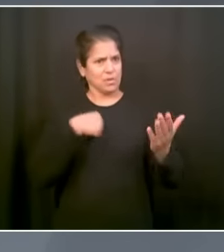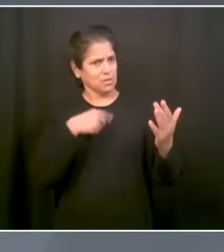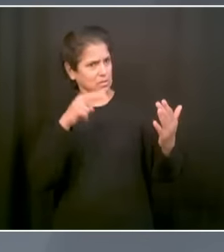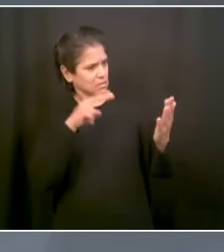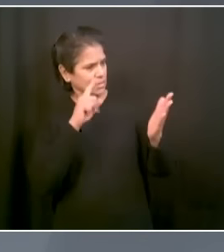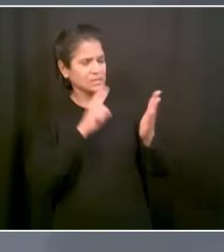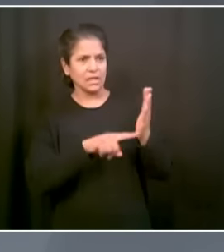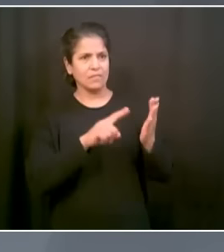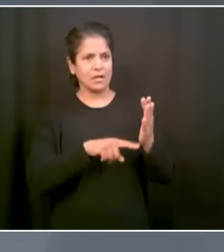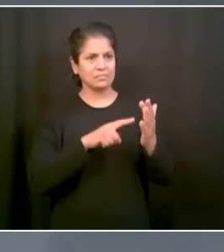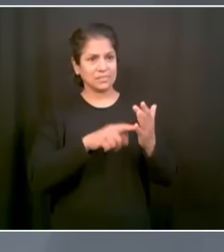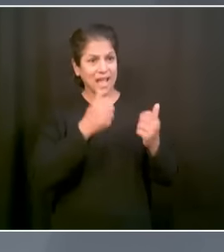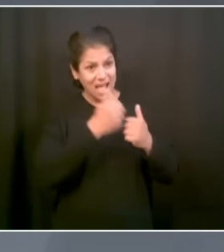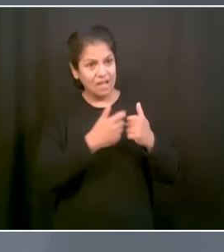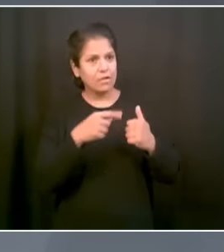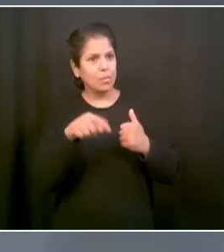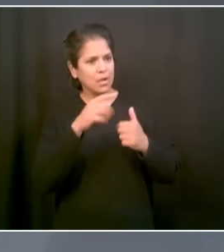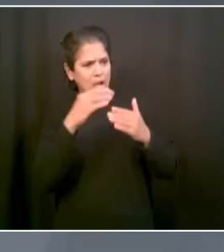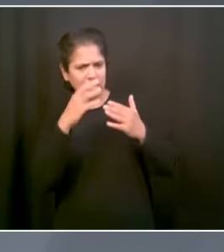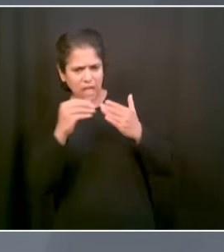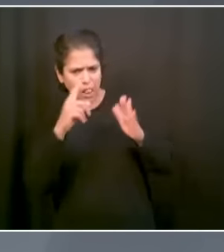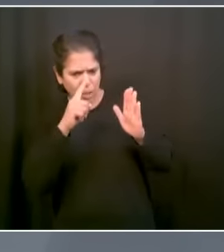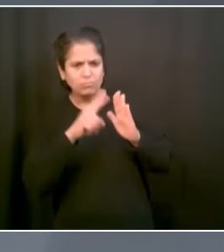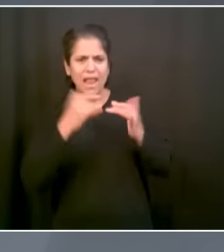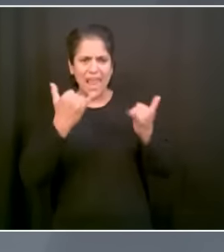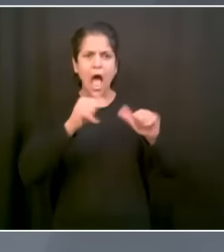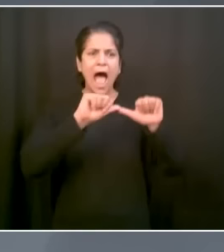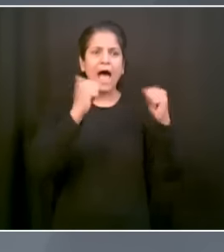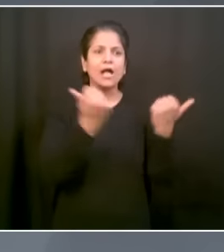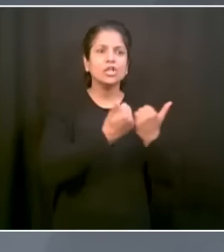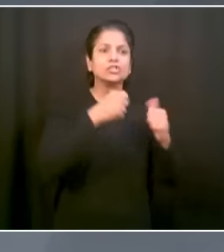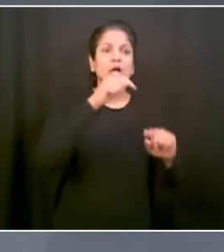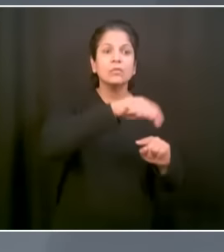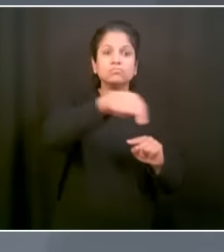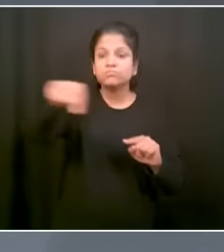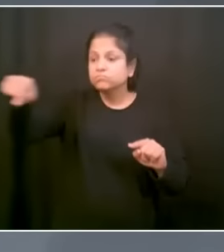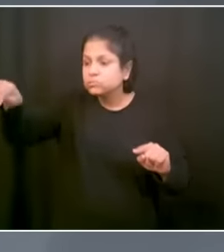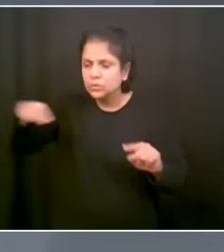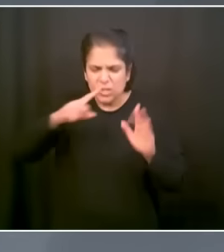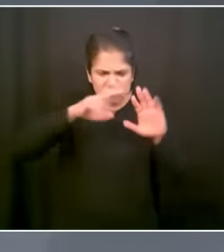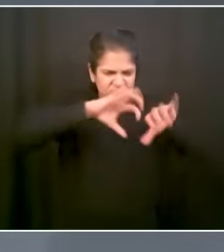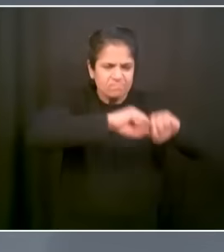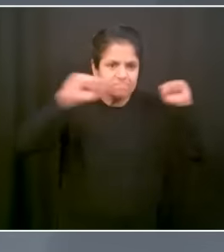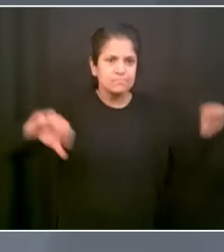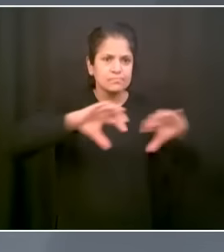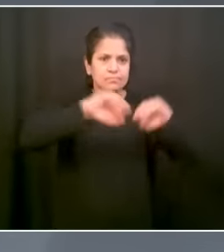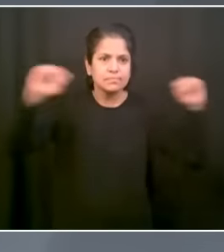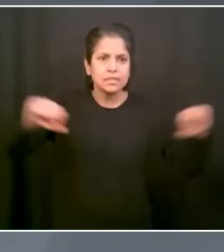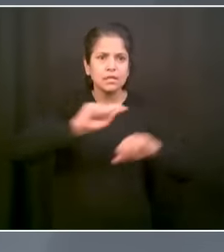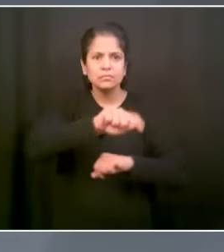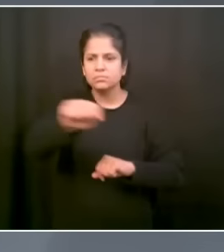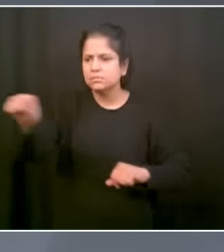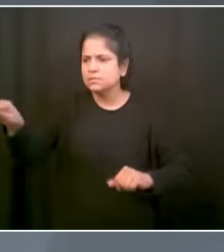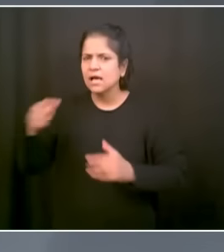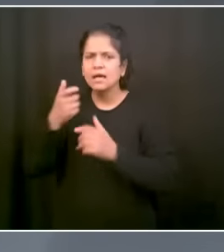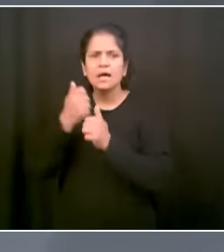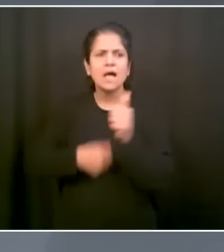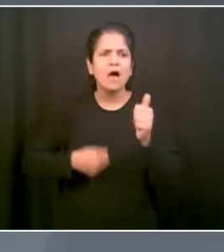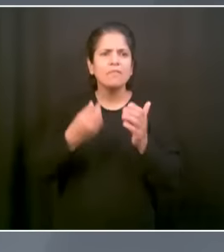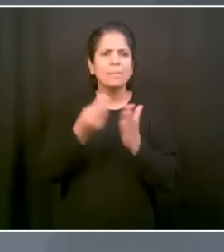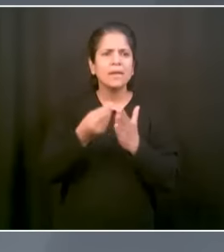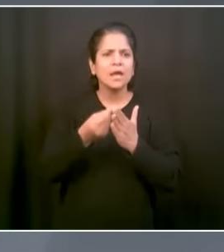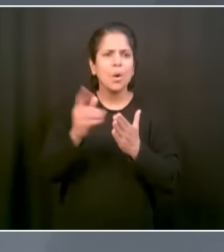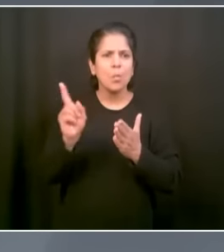know that the gross fiscal mismanagement that we have just made clear is one that extends beyond just these budgeting issues. It also presents